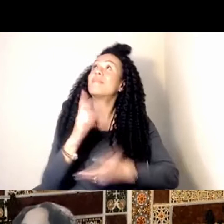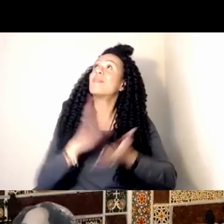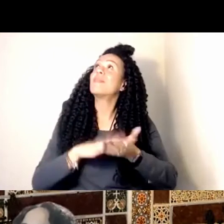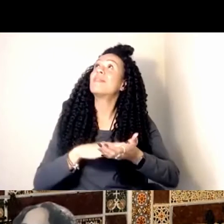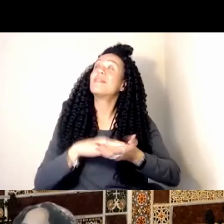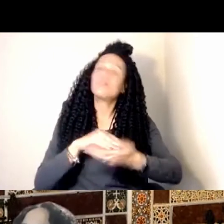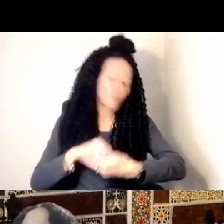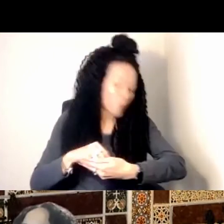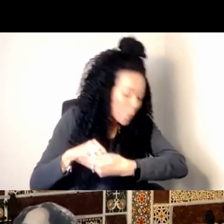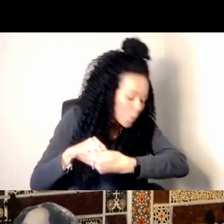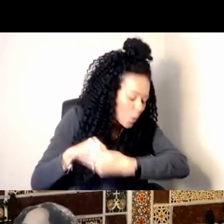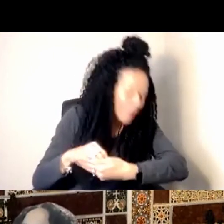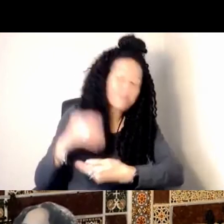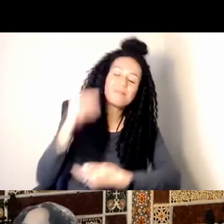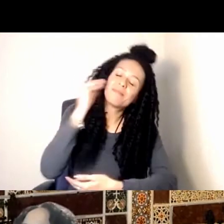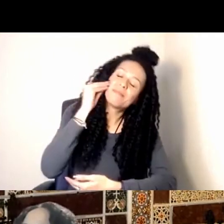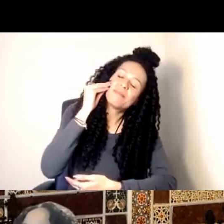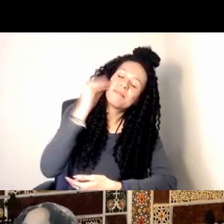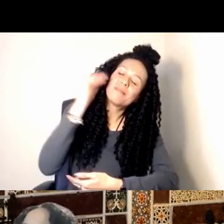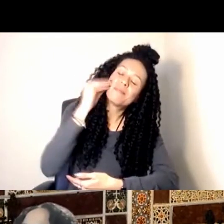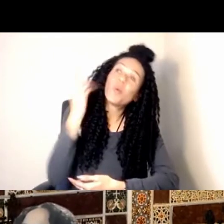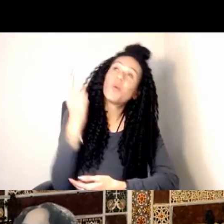sweet kisses pressed?